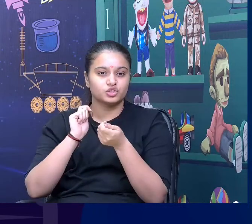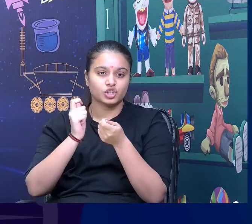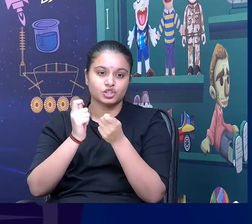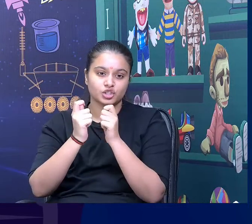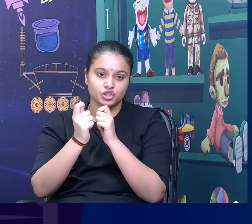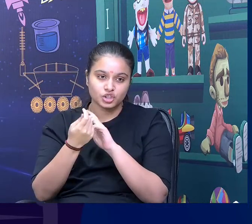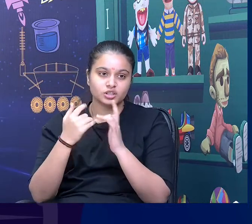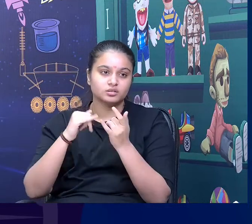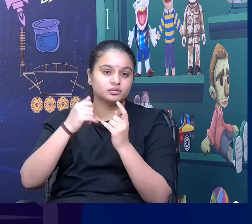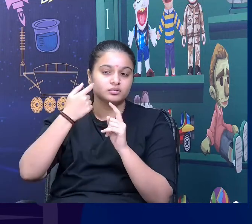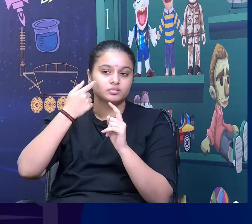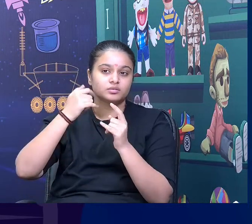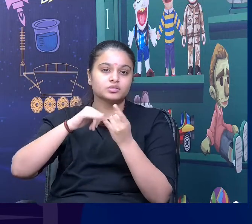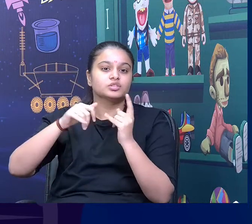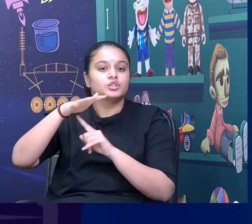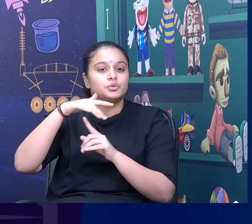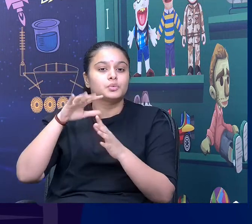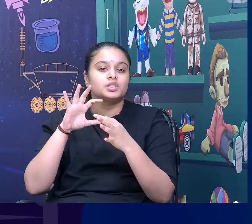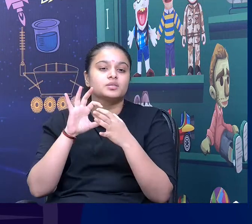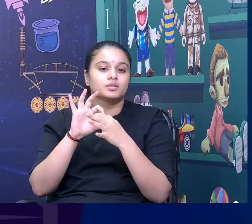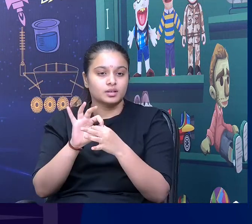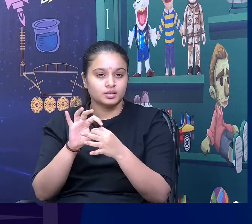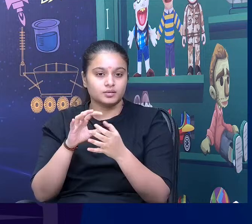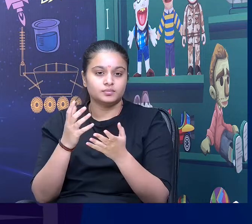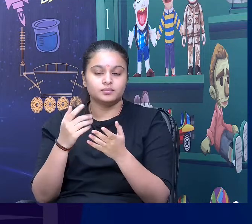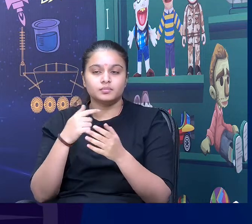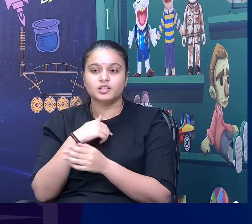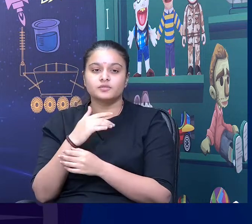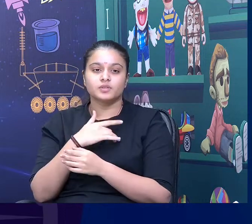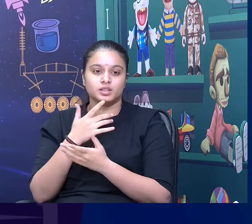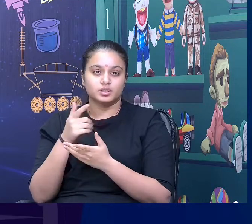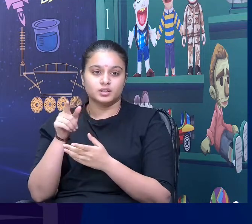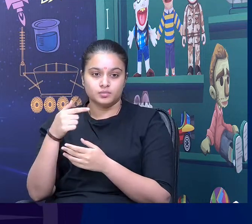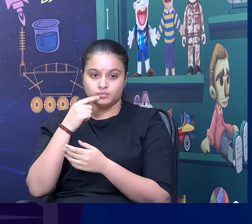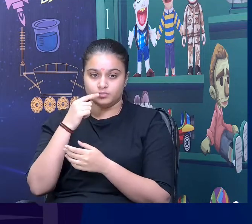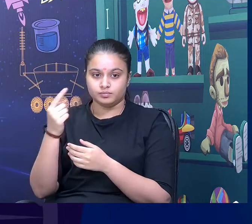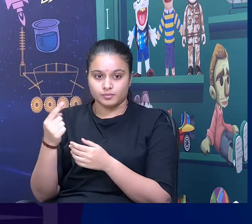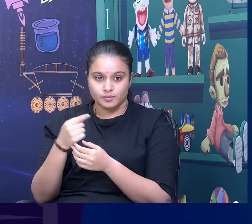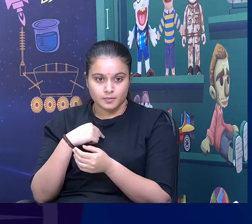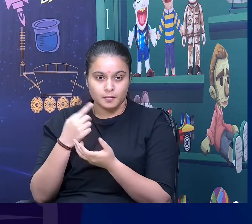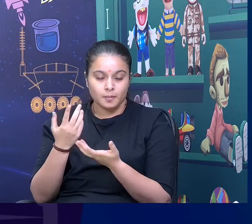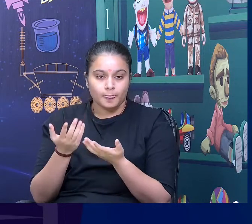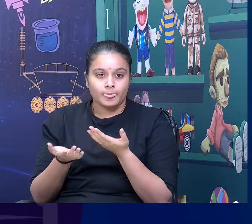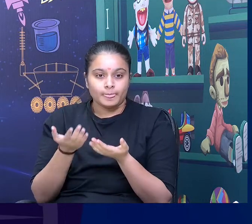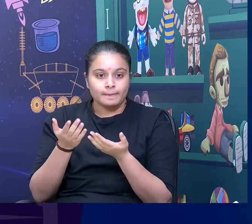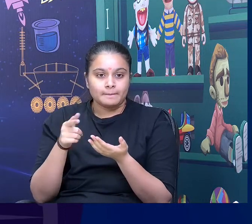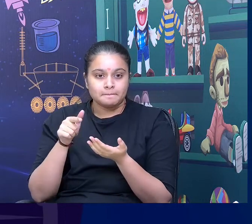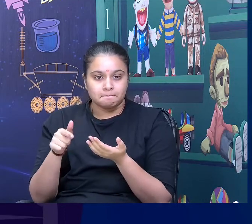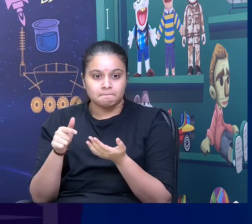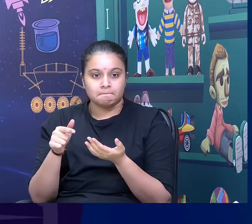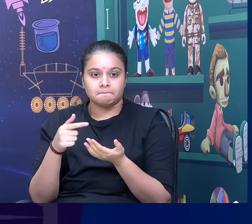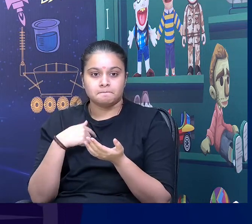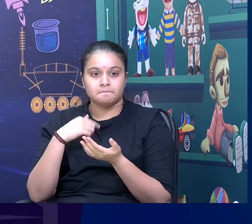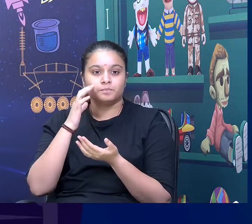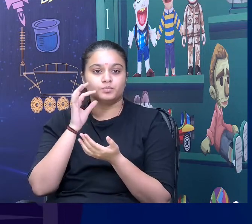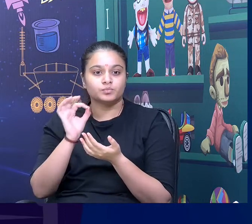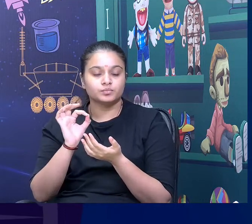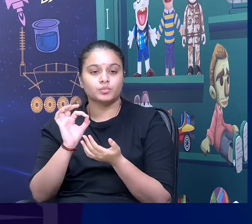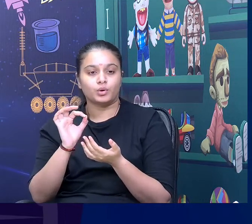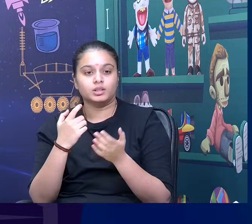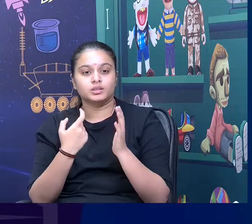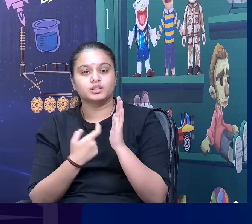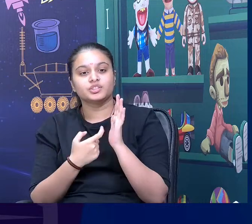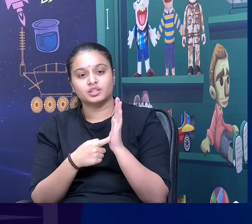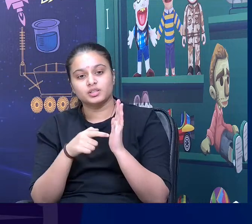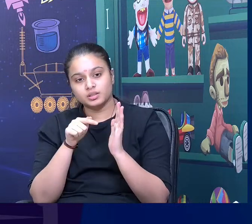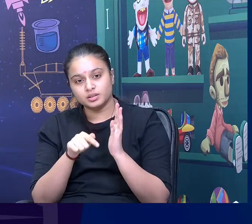according to the situation. Of course. But I just feel that as you have said, resilience, this is a main part of this chapter,